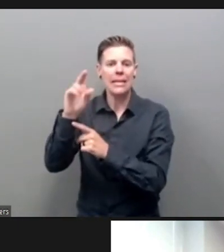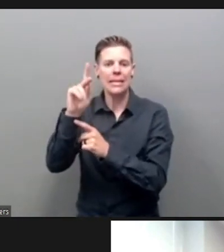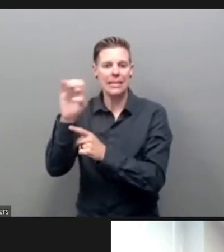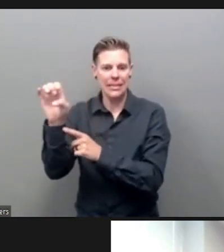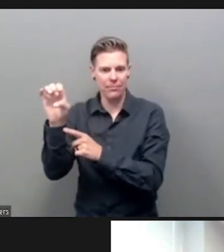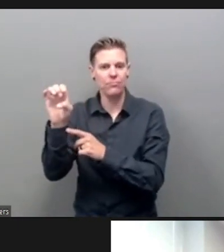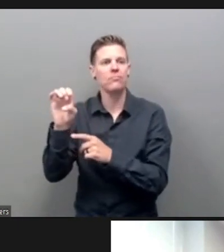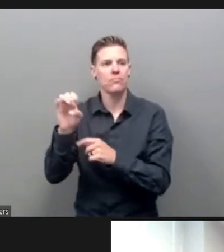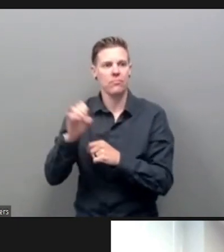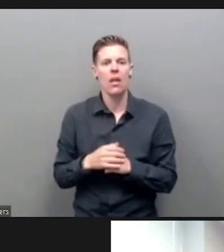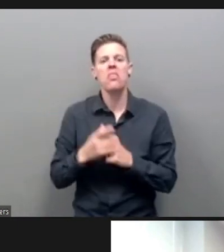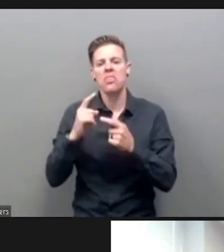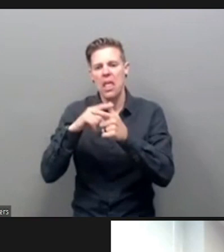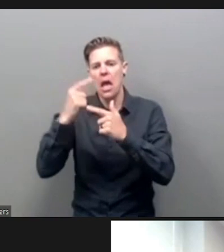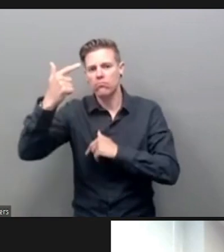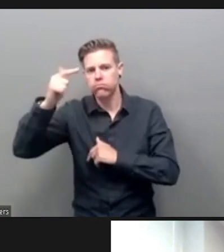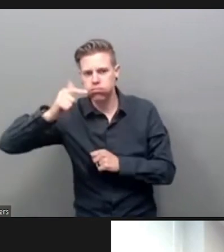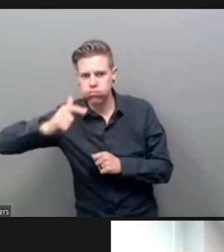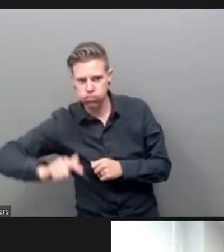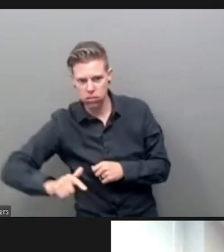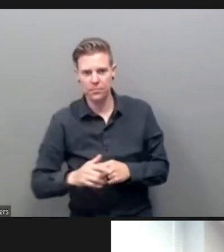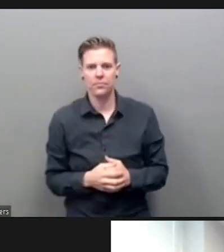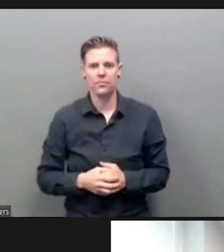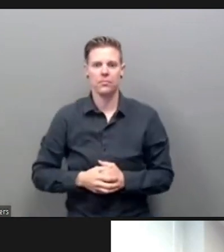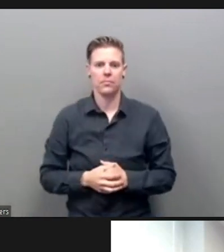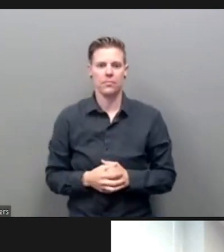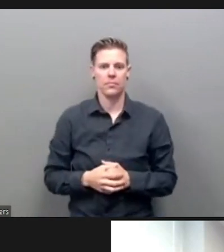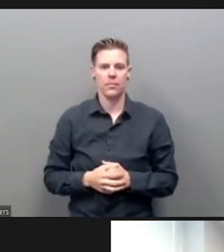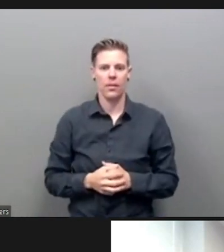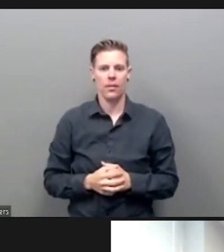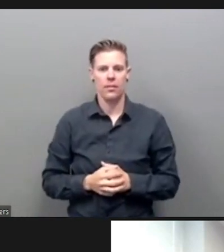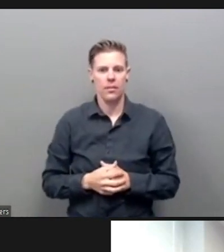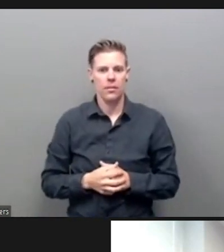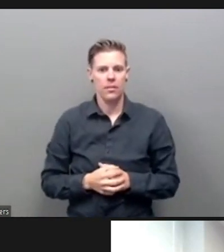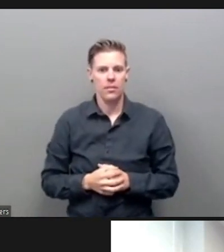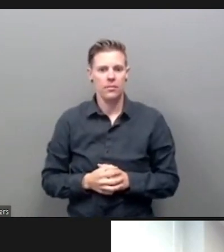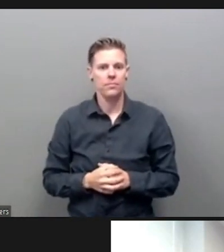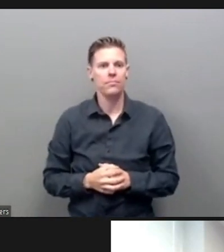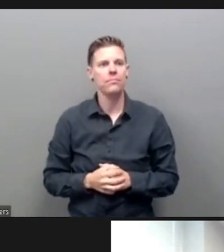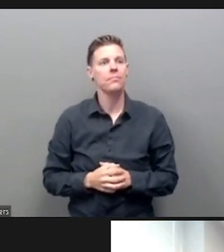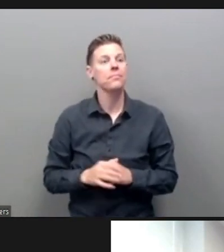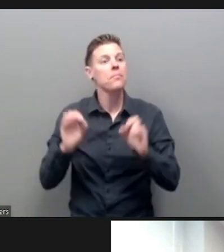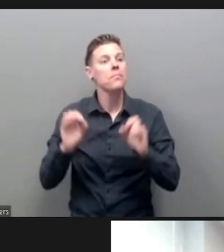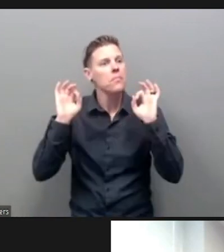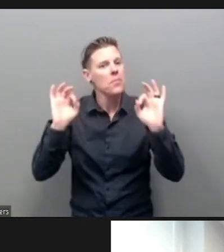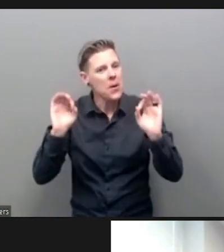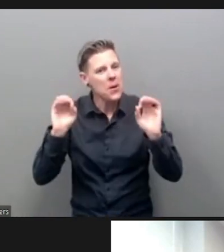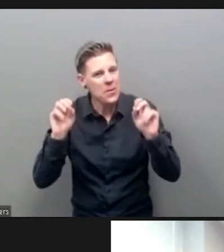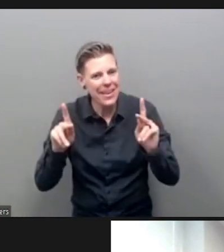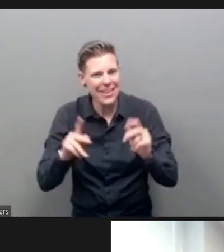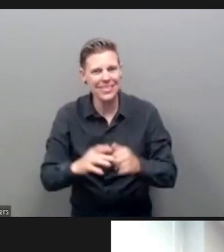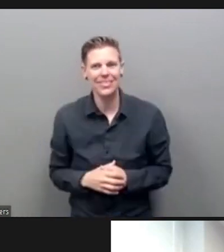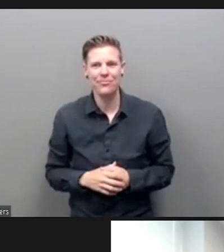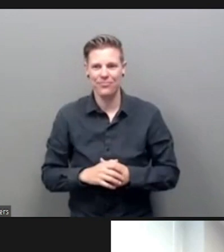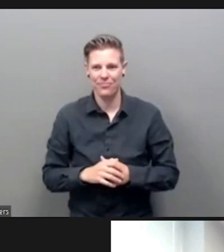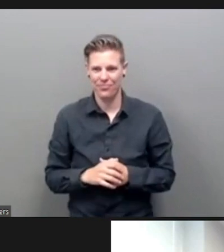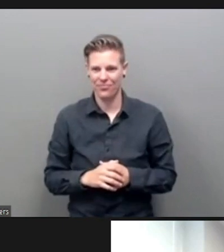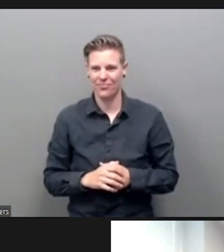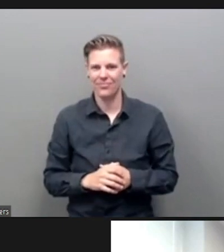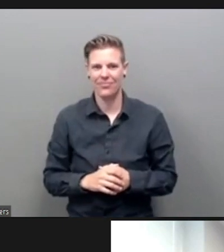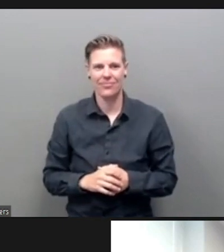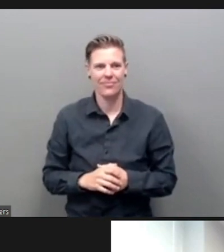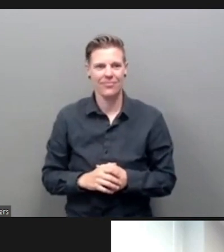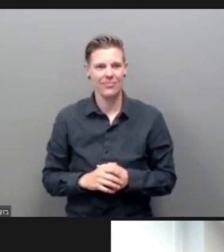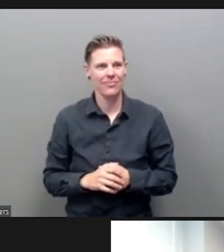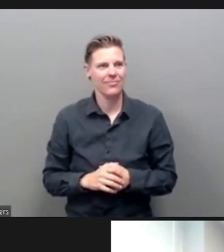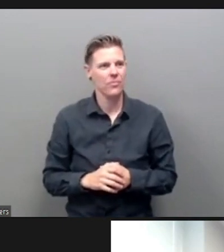Fendak. Chris, you are unmuted. Okay, thanks very much. I had one